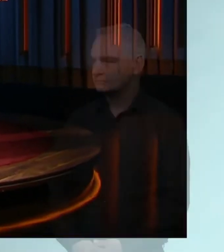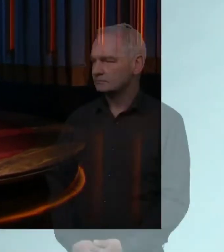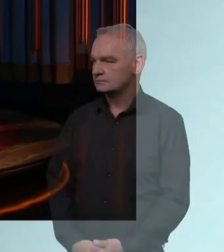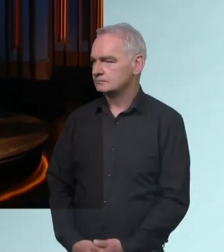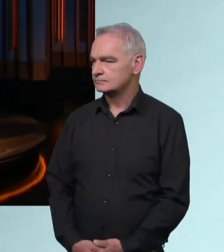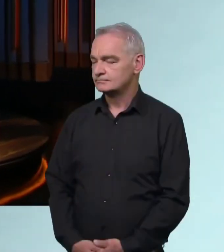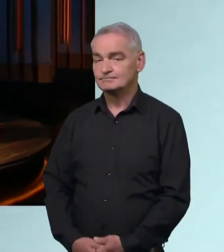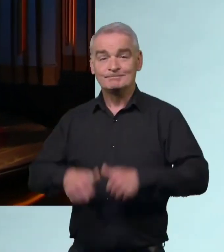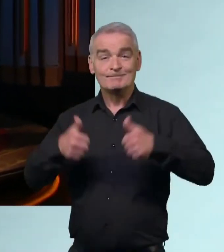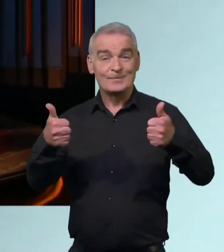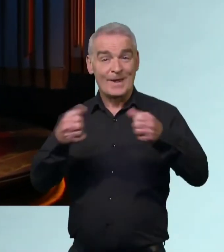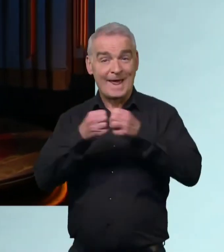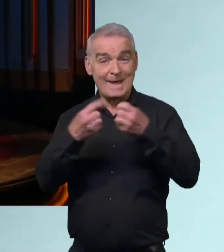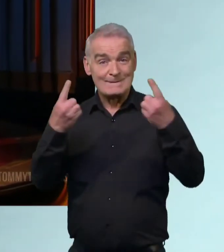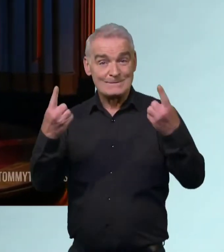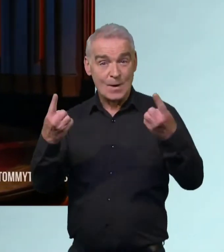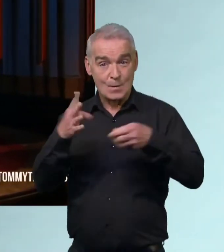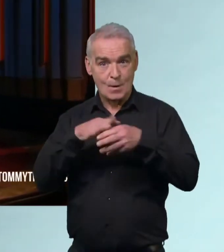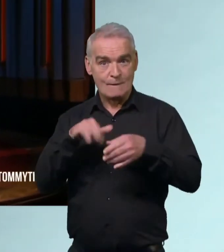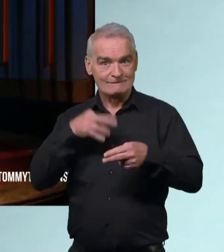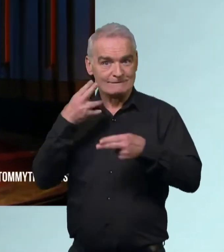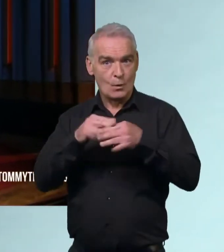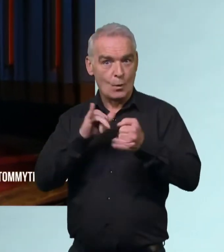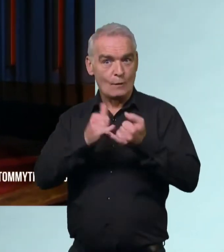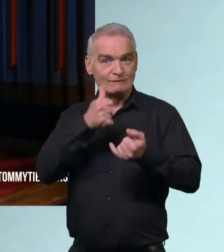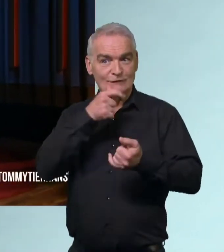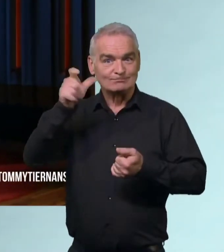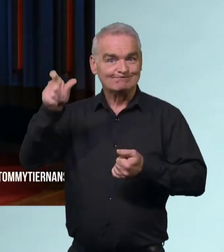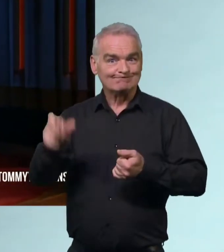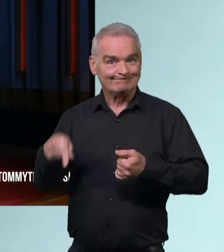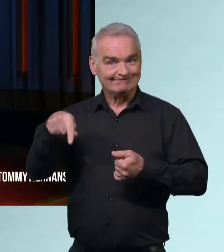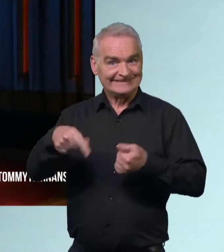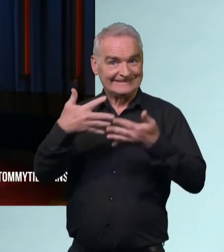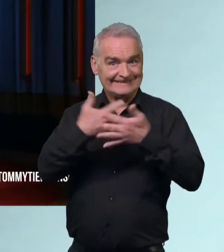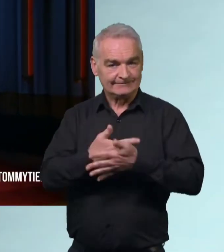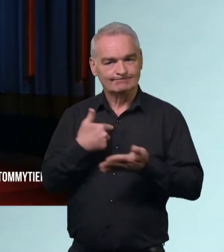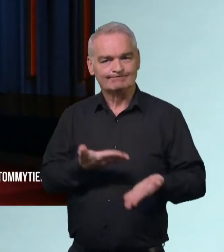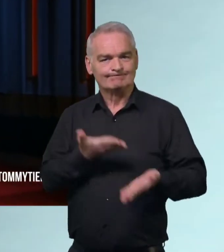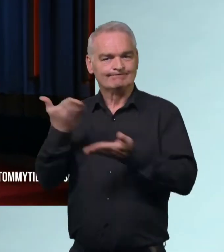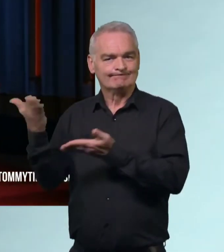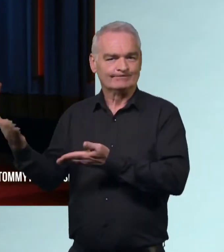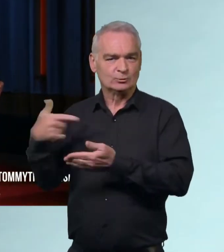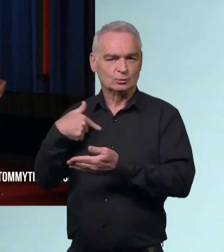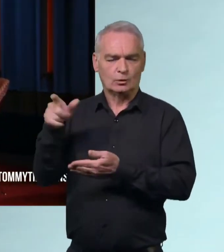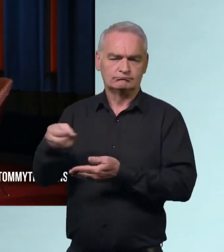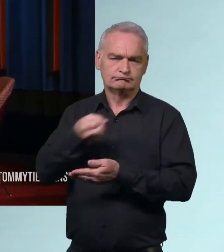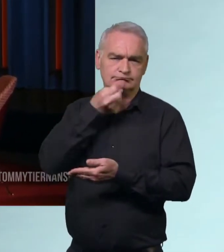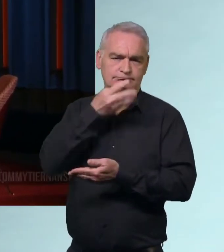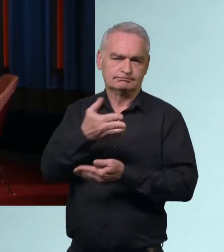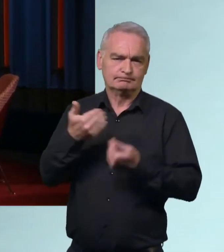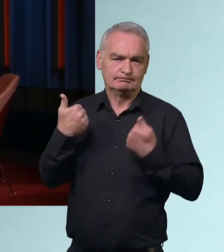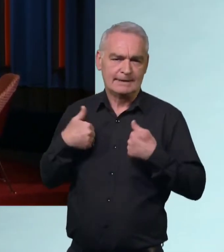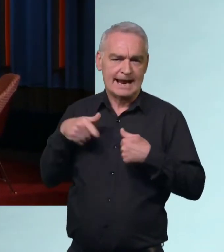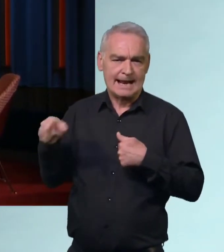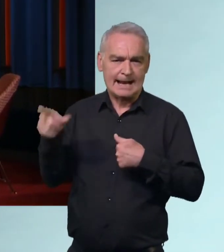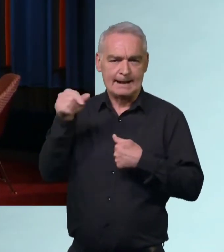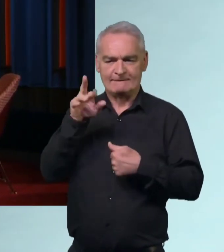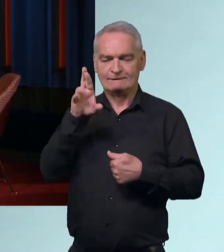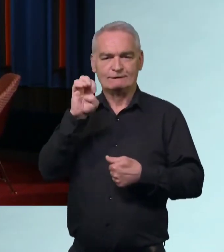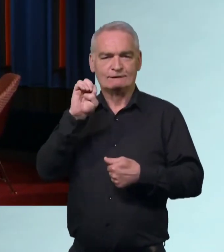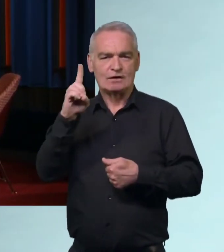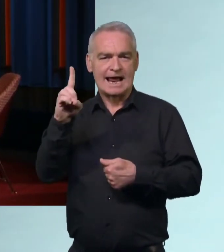Hello, everybody, and welcome to the show. To find out who our first guest of the evening is, I'll hand you over to our incandescently beautiful